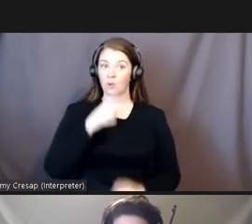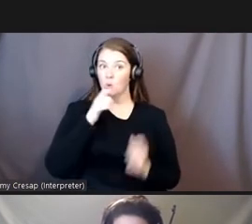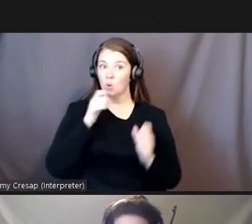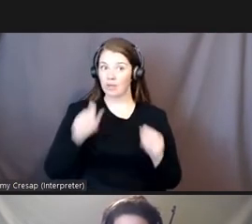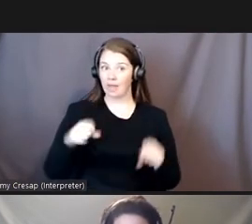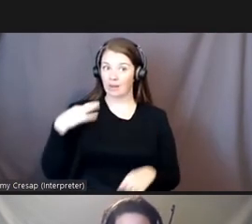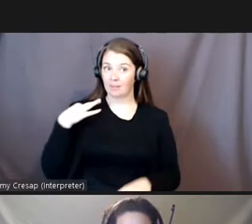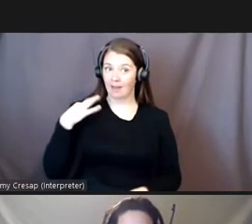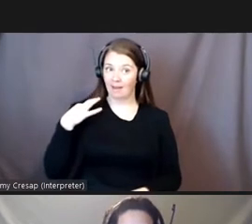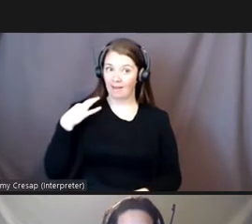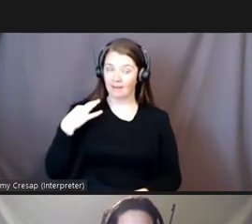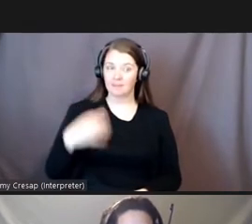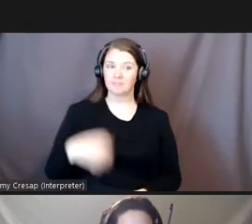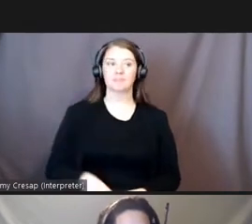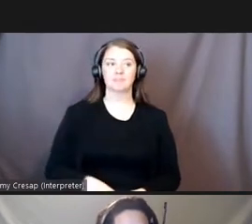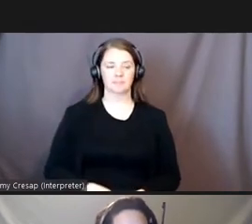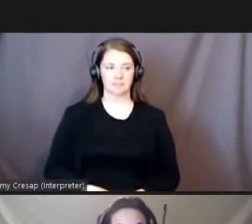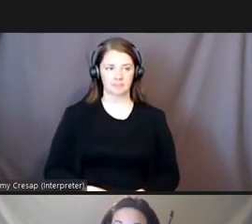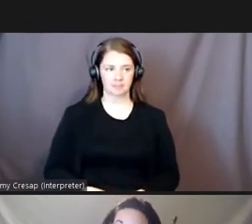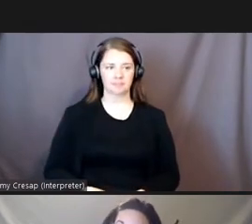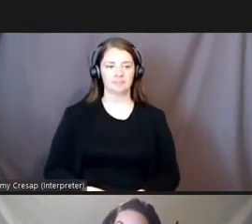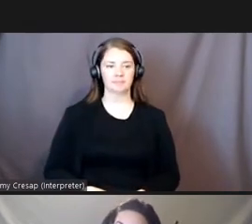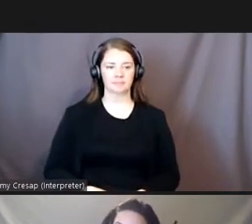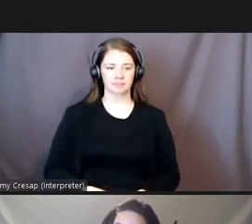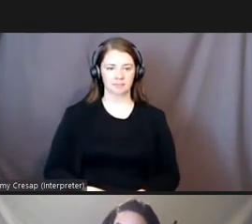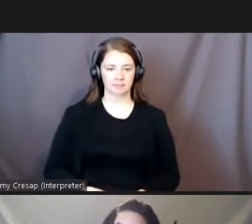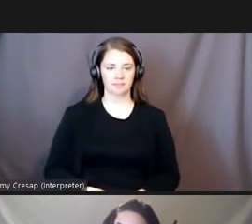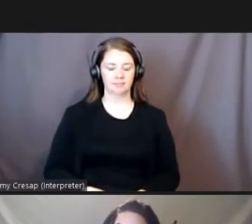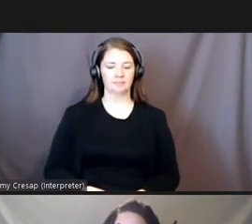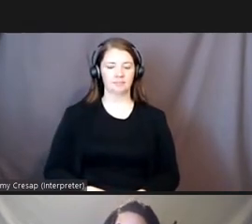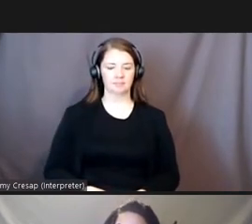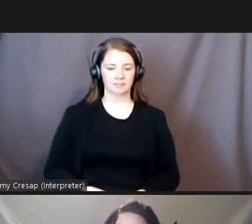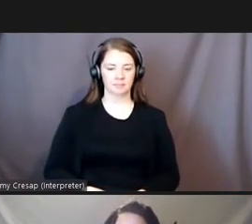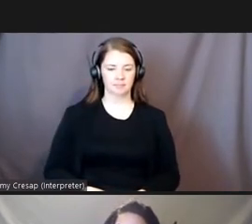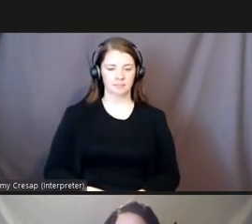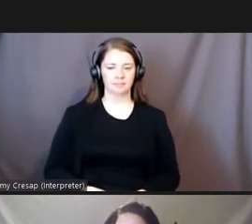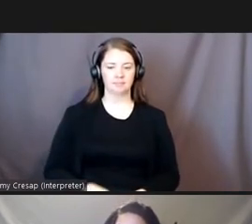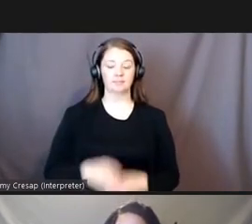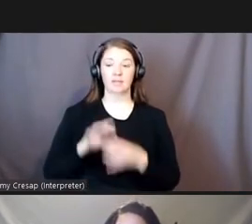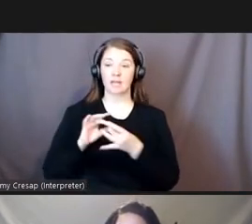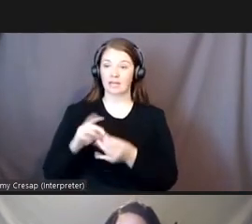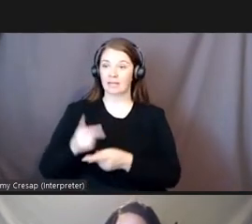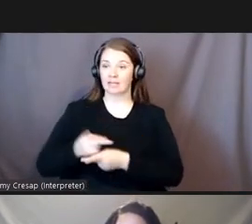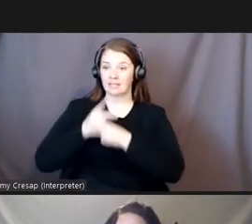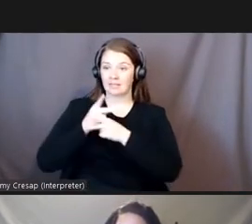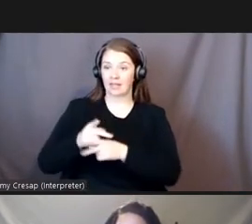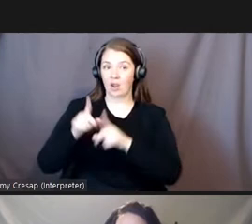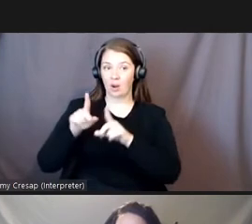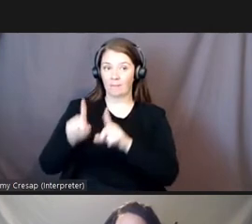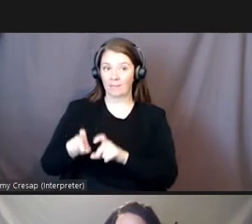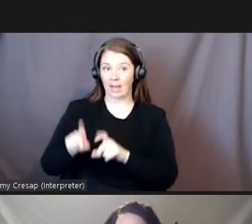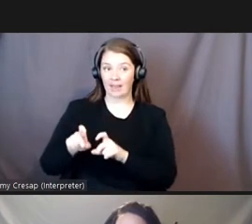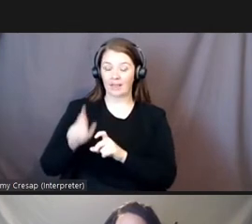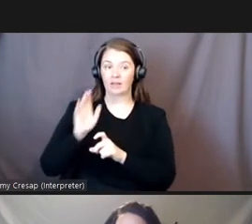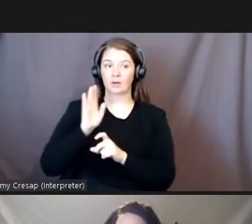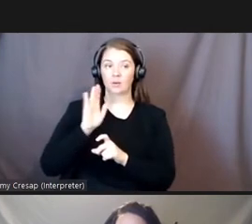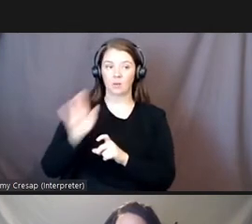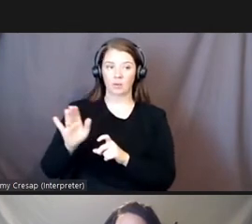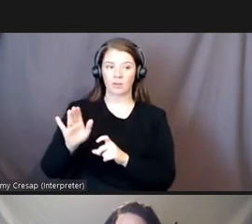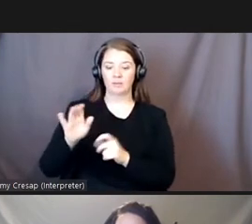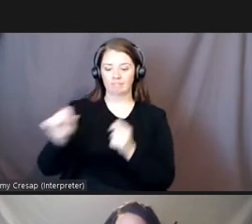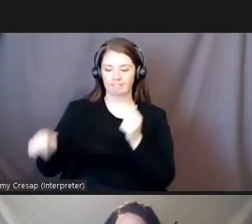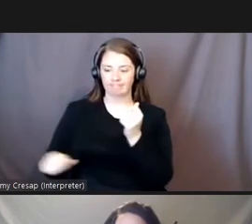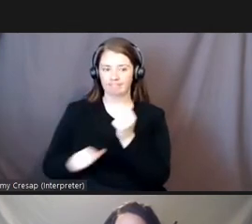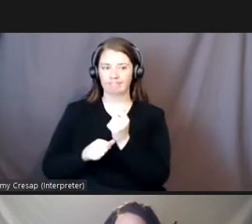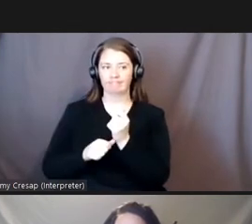apply? Like I said, because the Connected Care Pilot will be under the legal